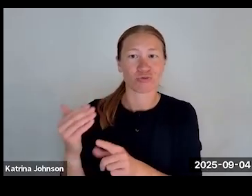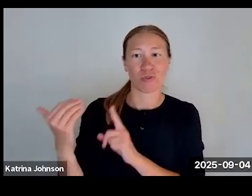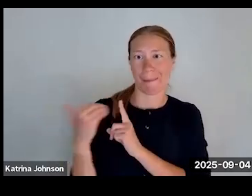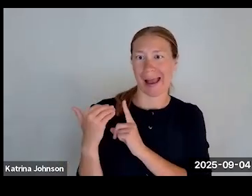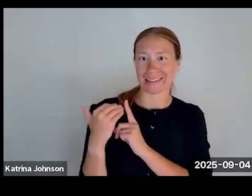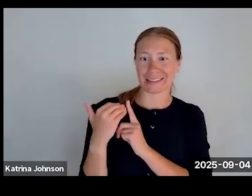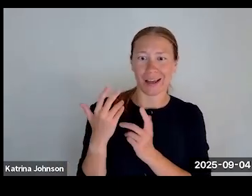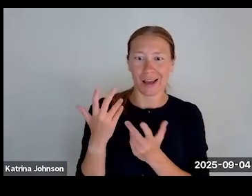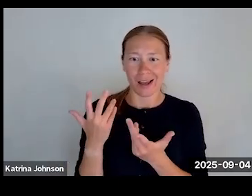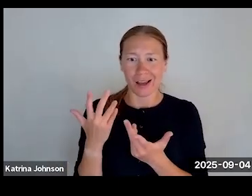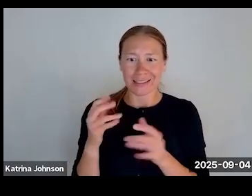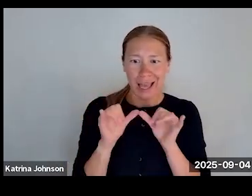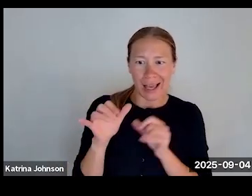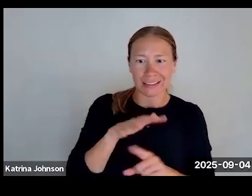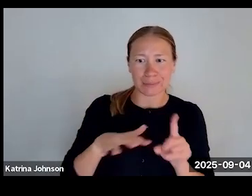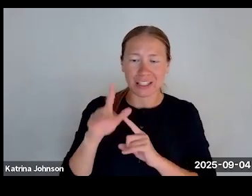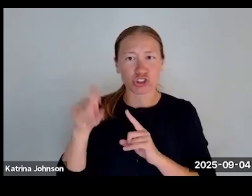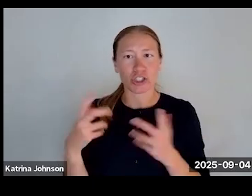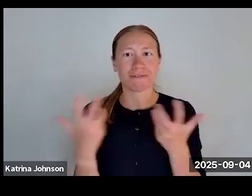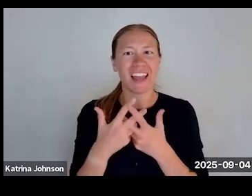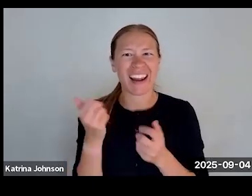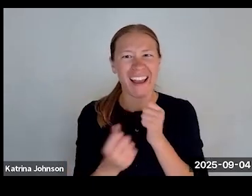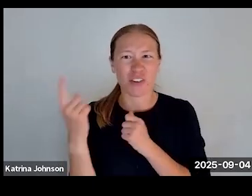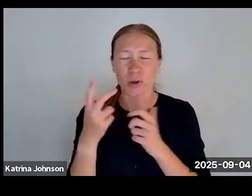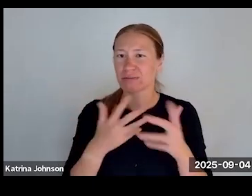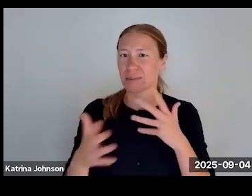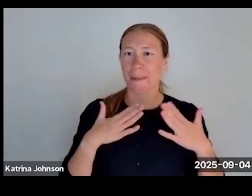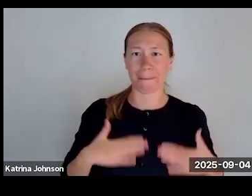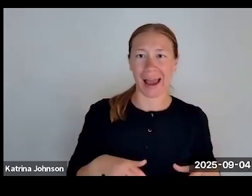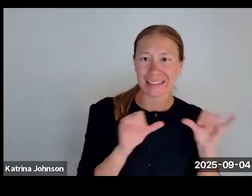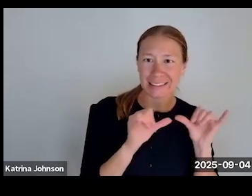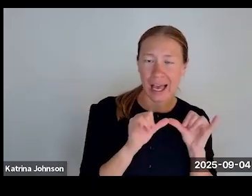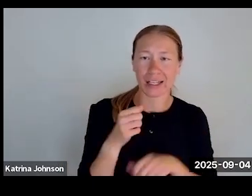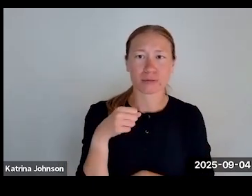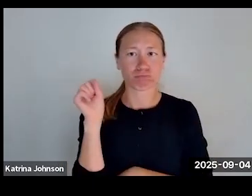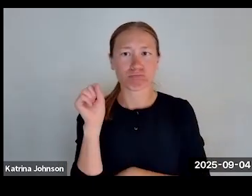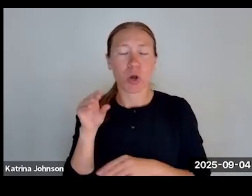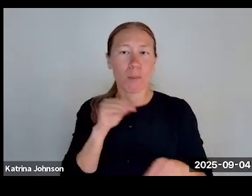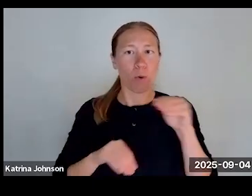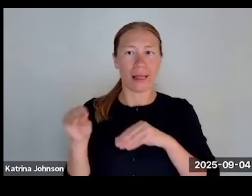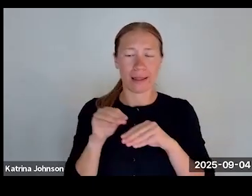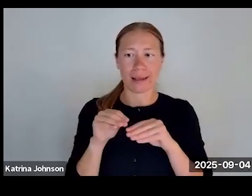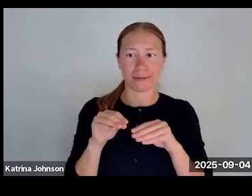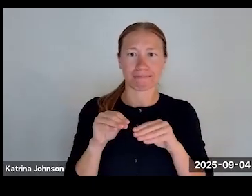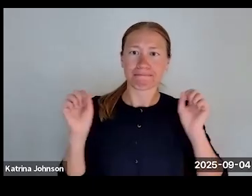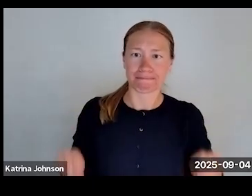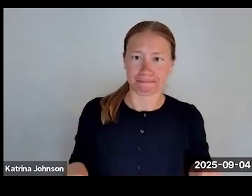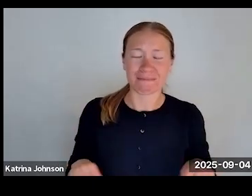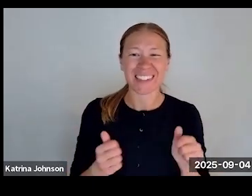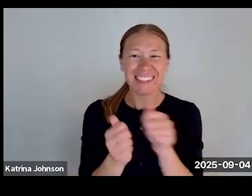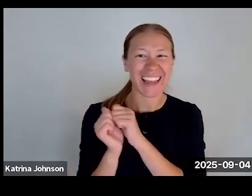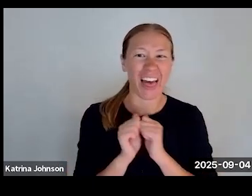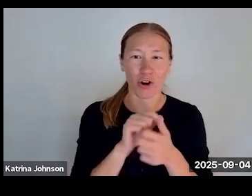fit everyone, regardless of body size, posture, or mobility. Together, these principles help us